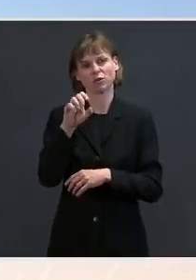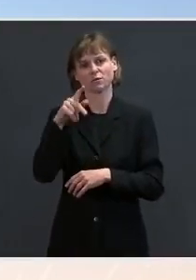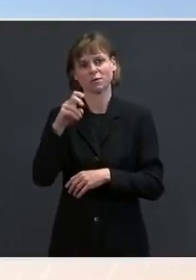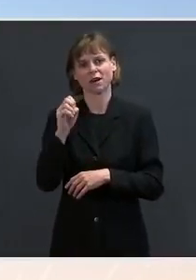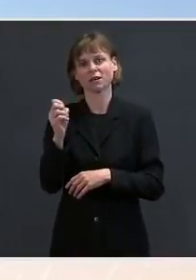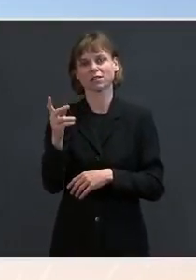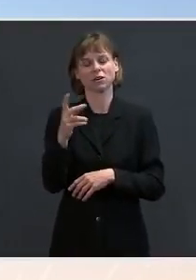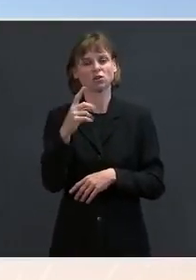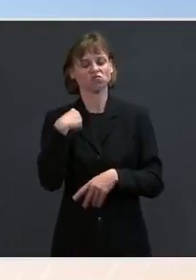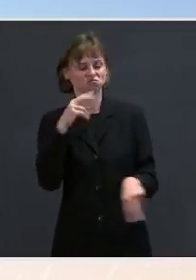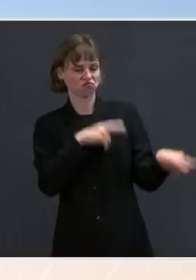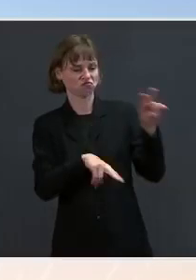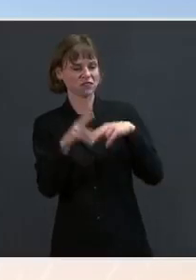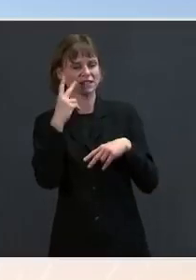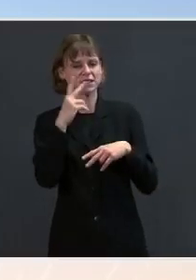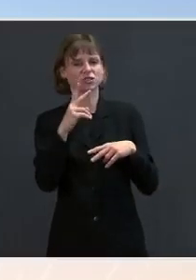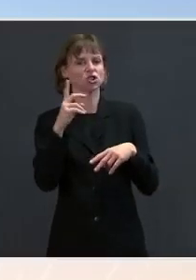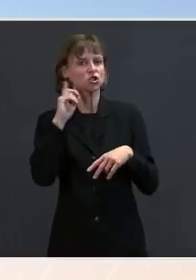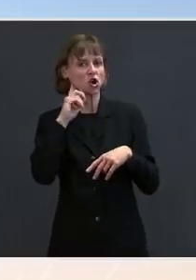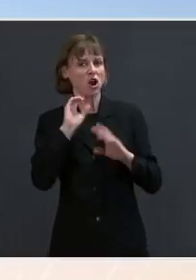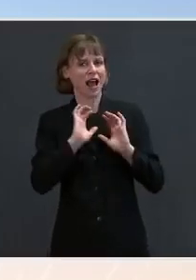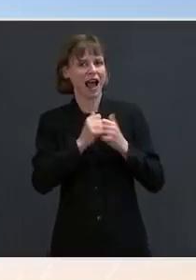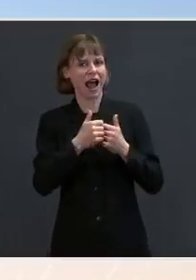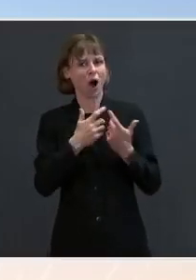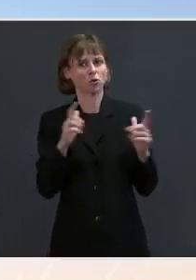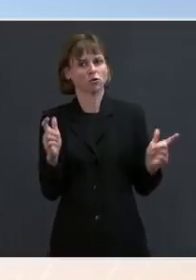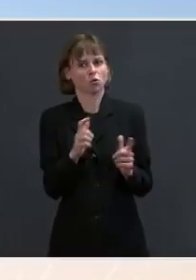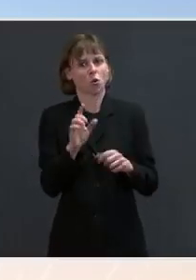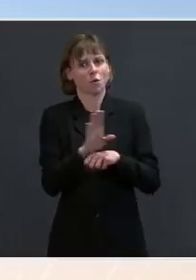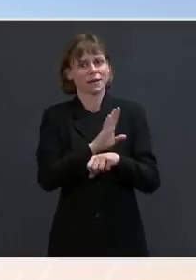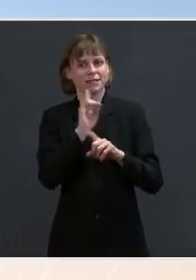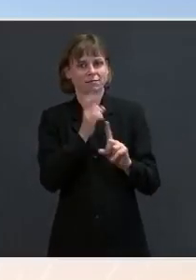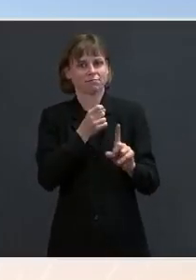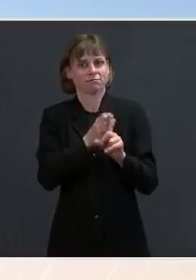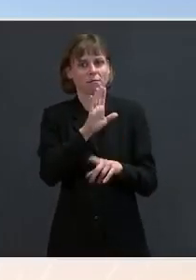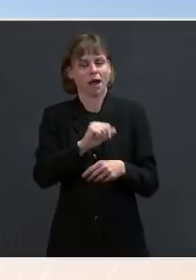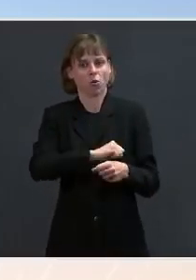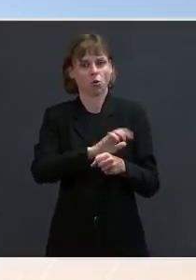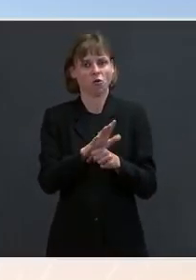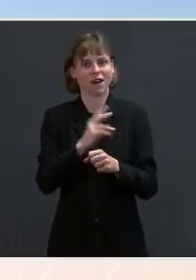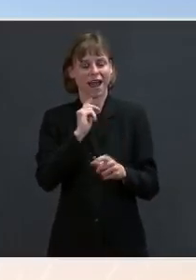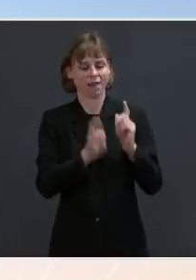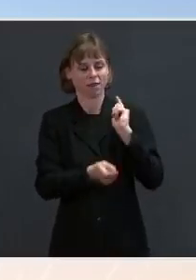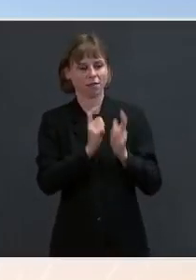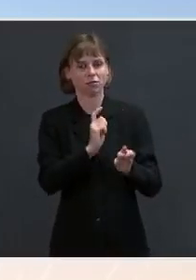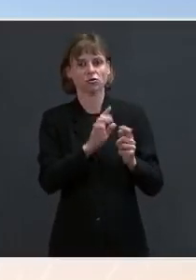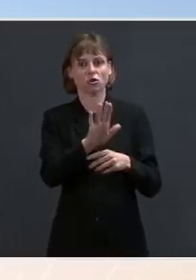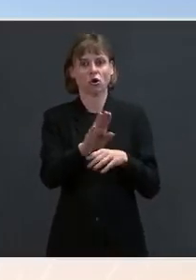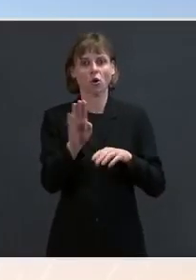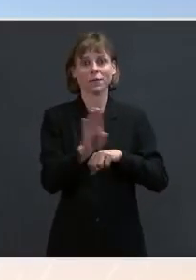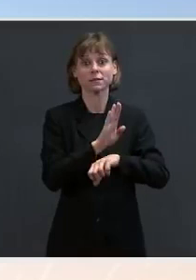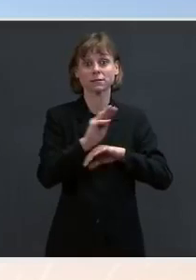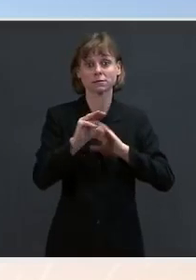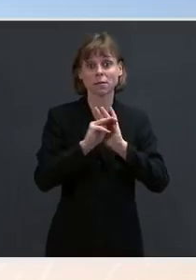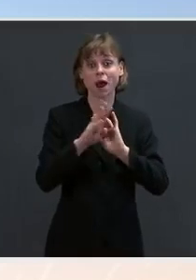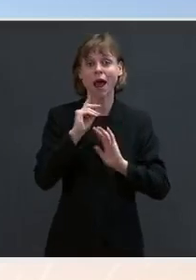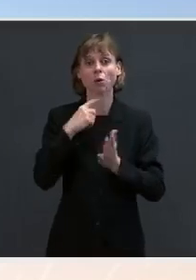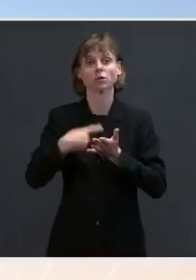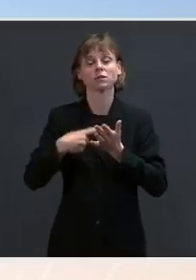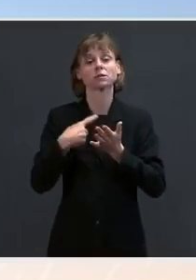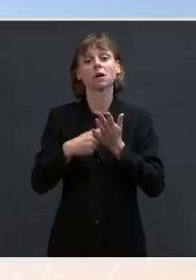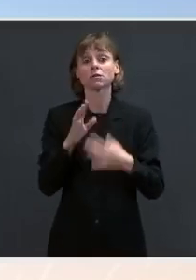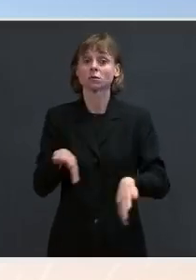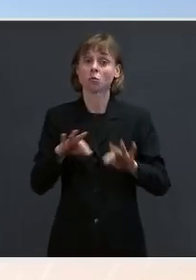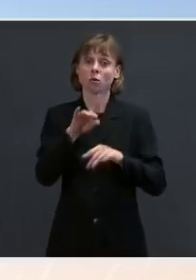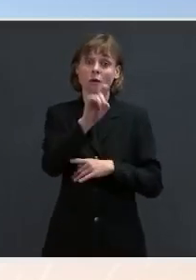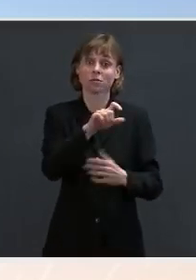been impacted by COVID-19 and how they had to adjust their business model. She also will discuss the importance of passing the American Rescue